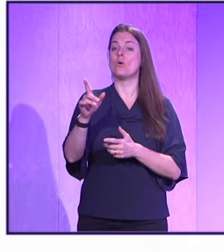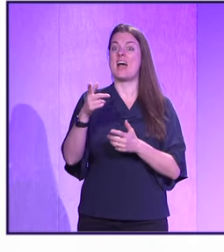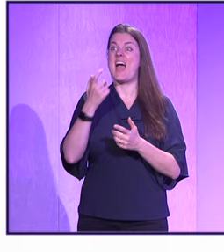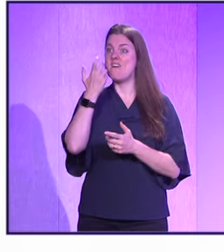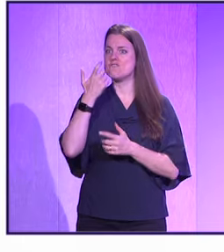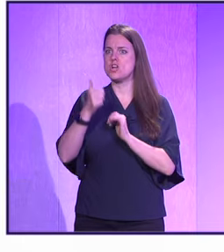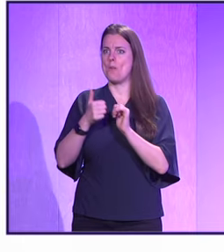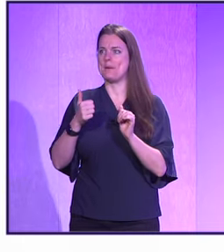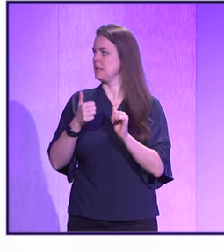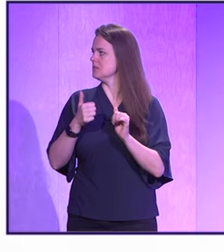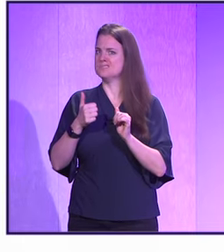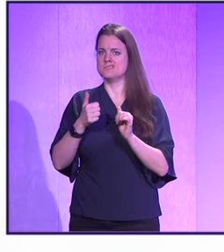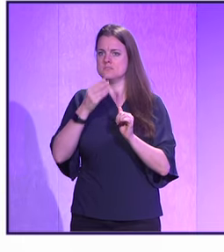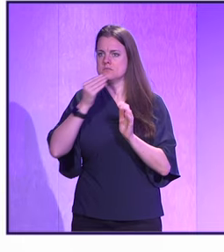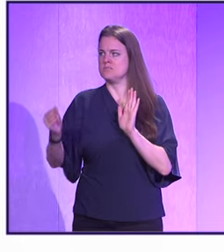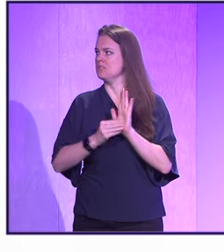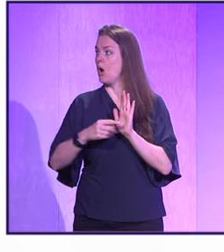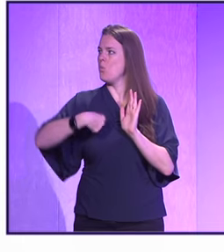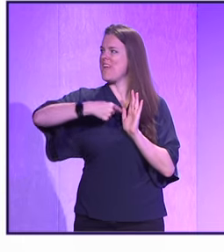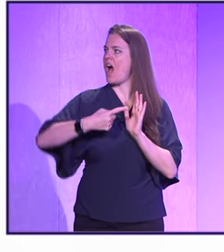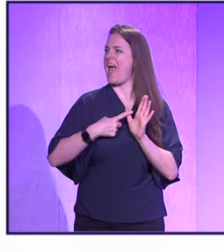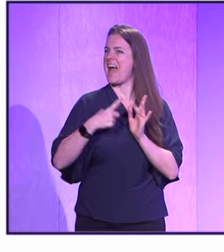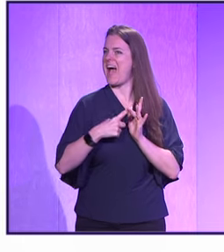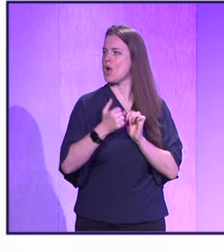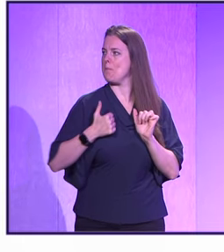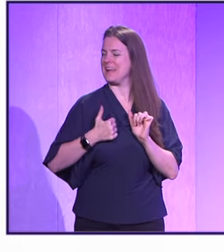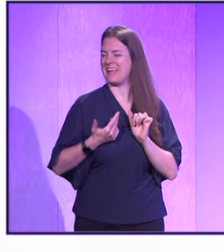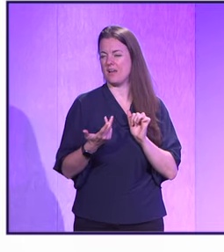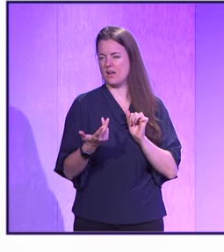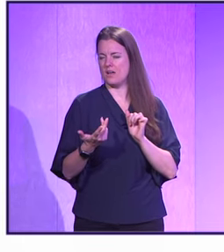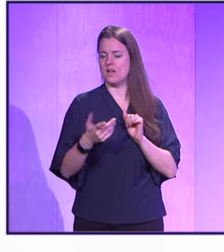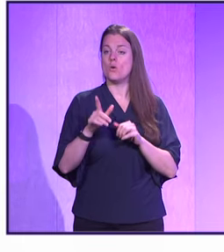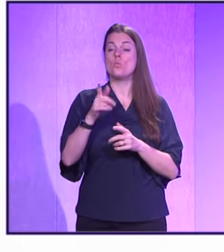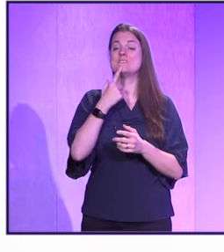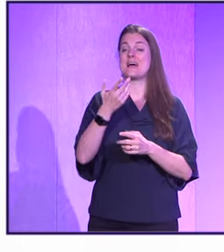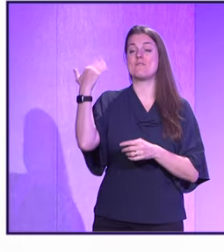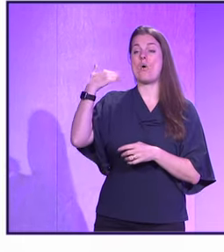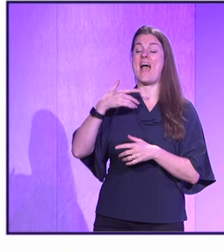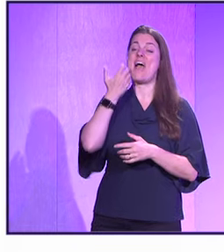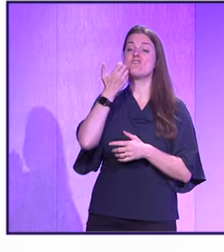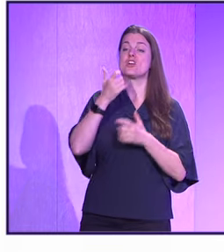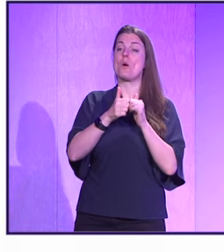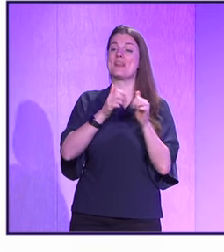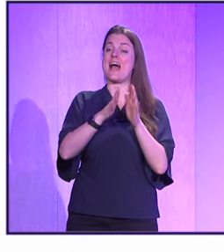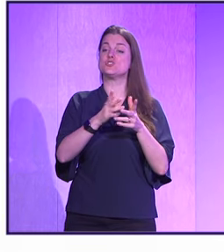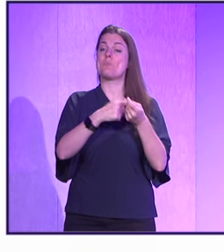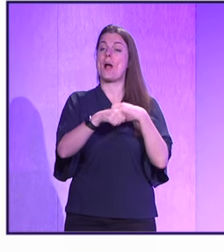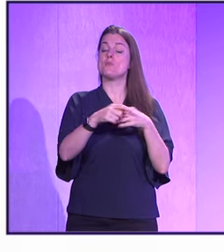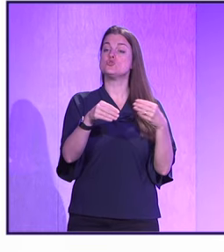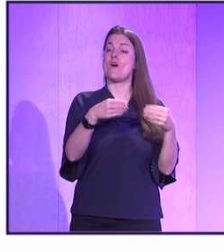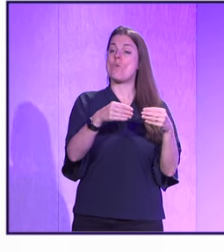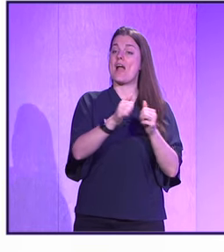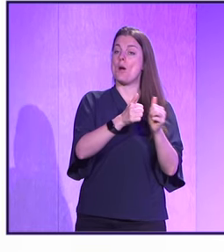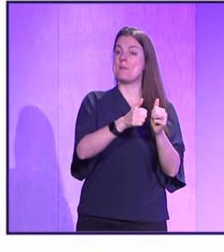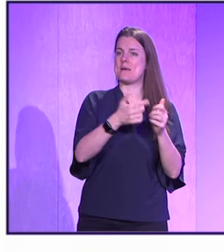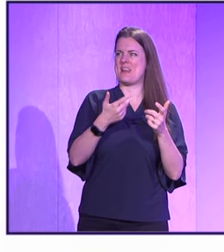became a household name, every company seems to have rebranded themselves as an AI company. We said every company needs to